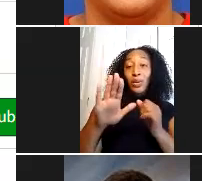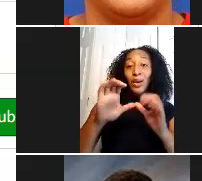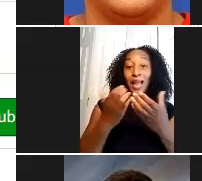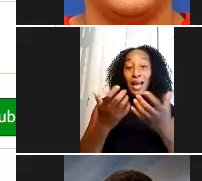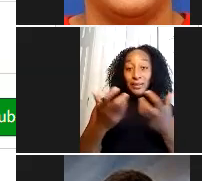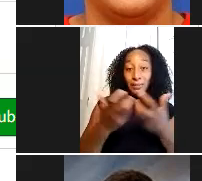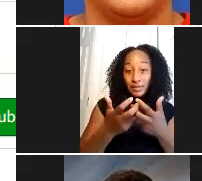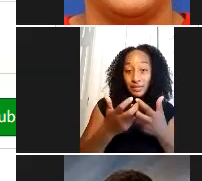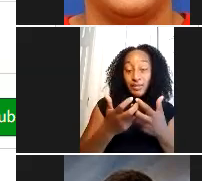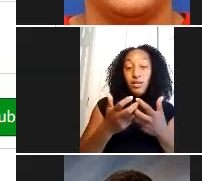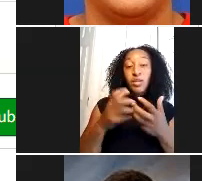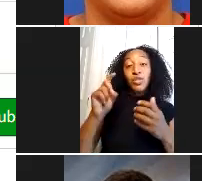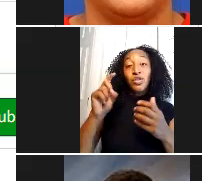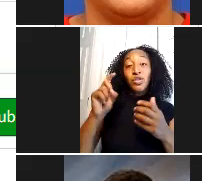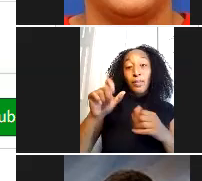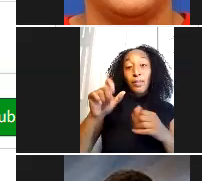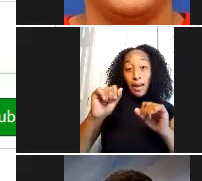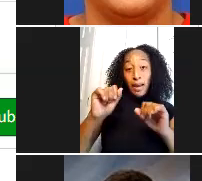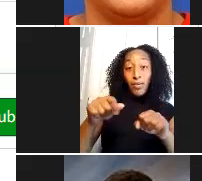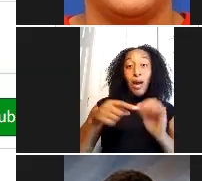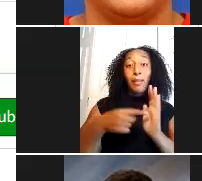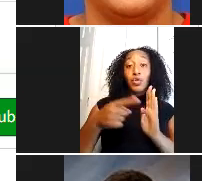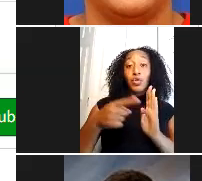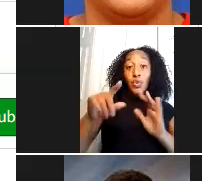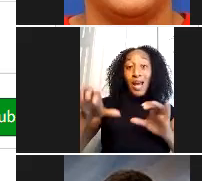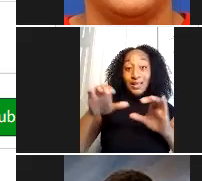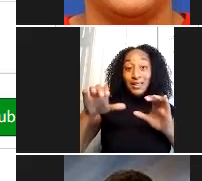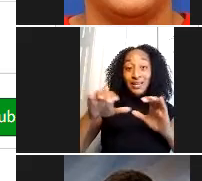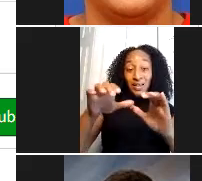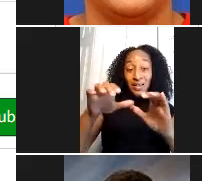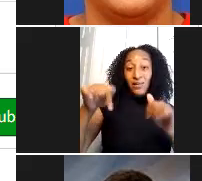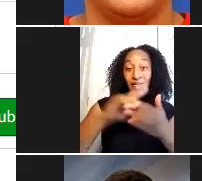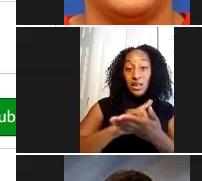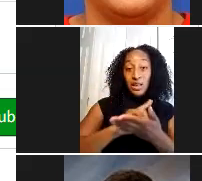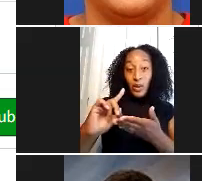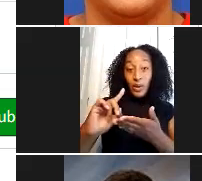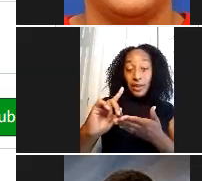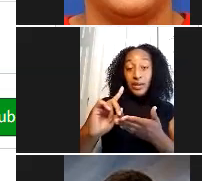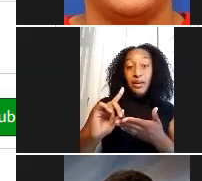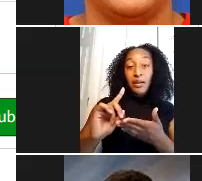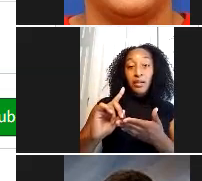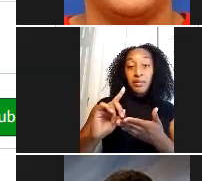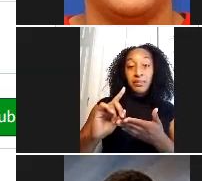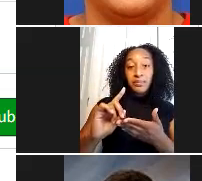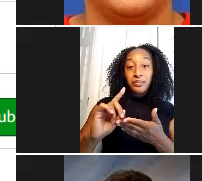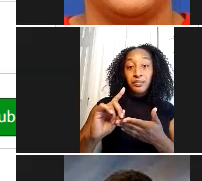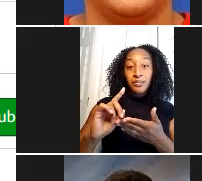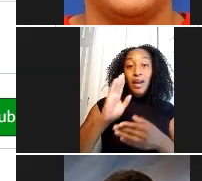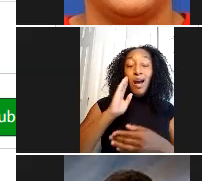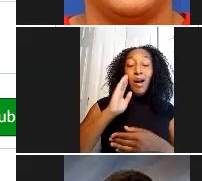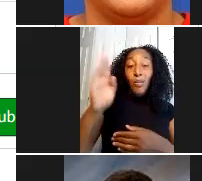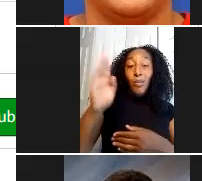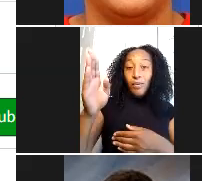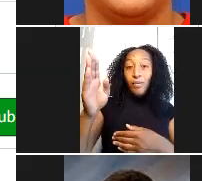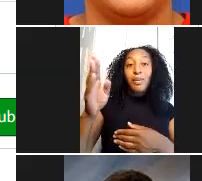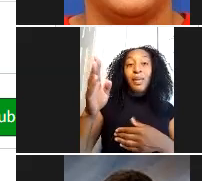So here are the activities that you have on your plate for the week. I'm gonna talk about the project